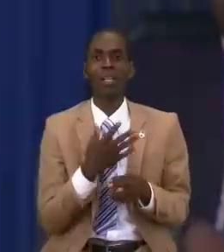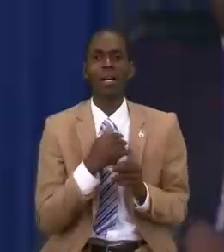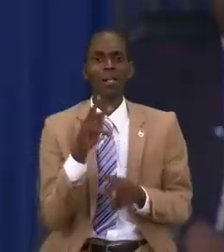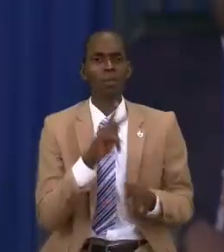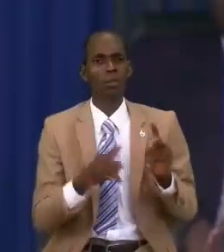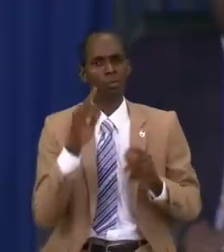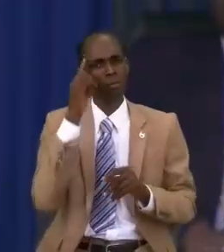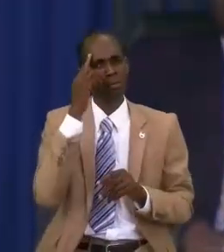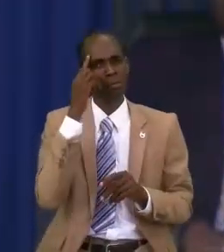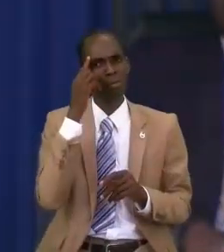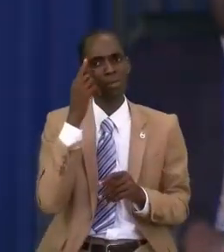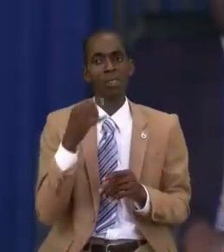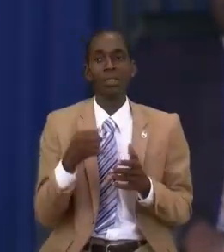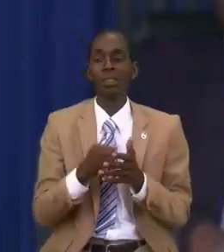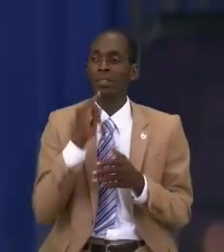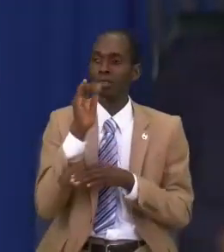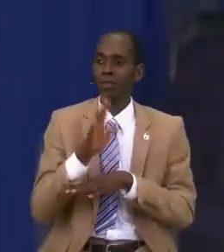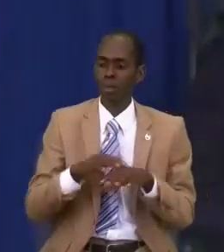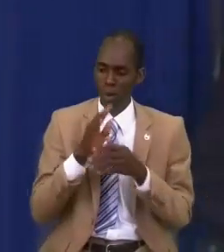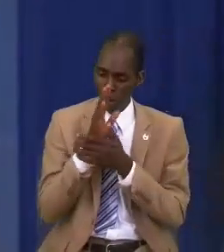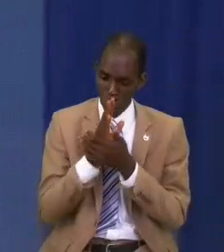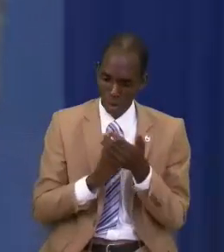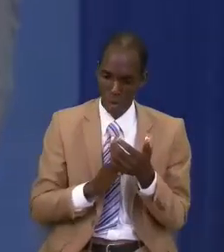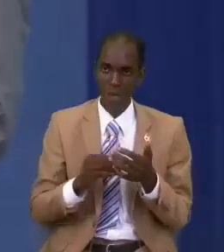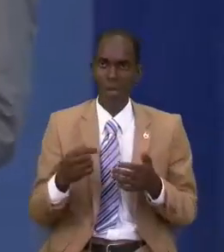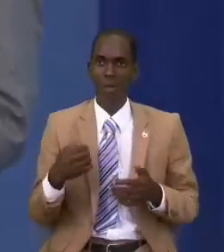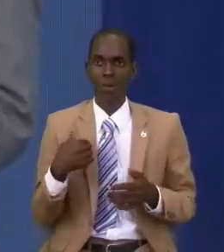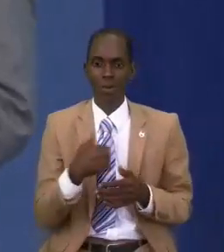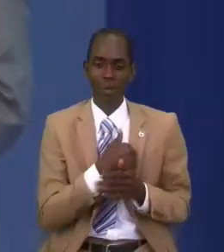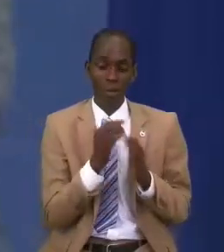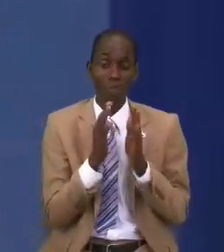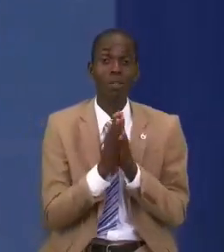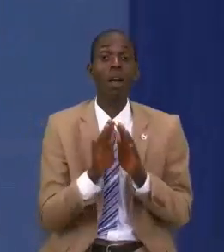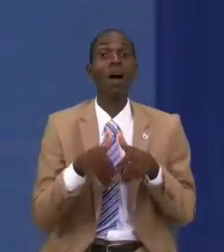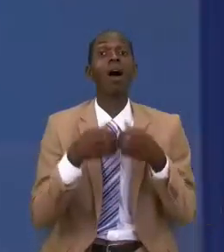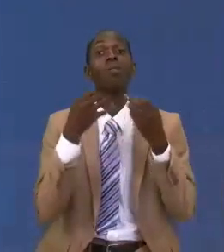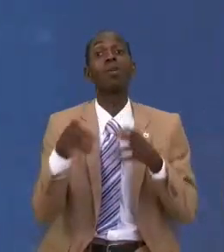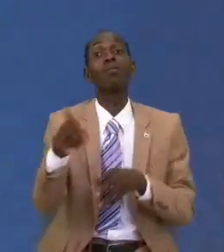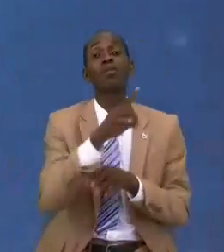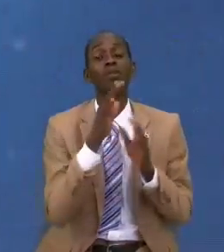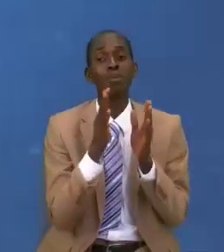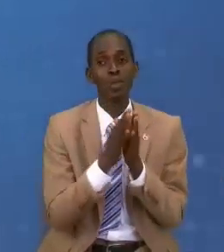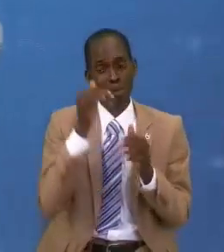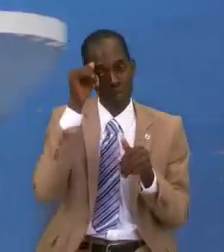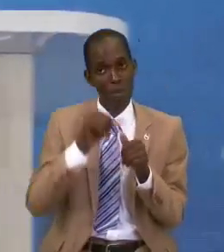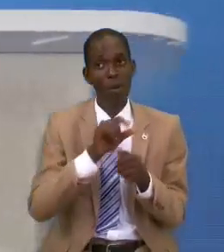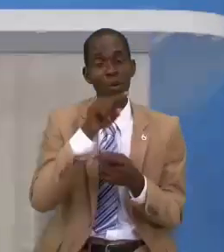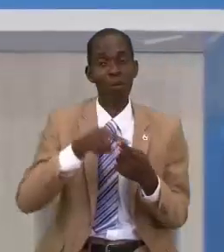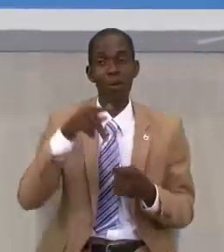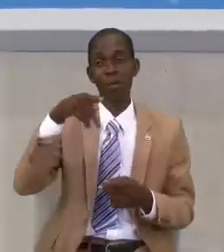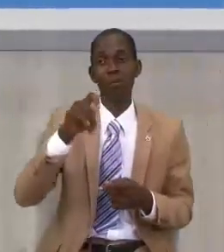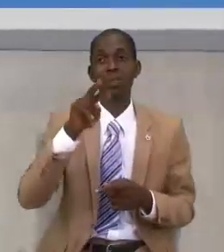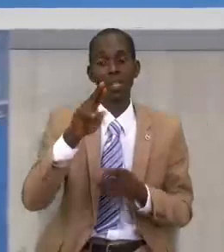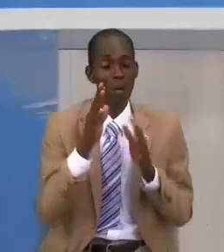prayed. How many of you prayed? You know, when Peter prayed, they recorded Peter prayed. And when John prayed, they recorded John prayed. When